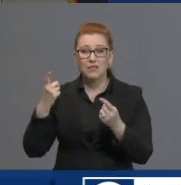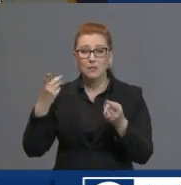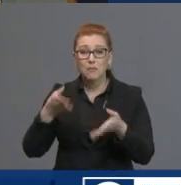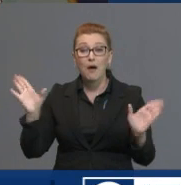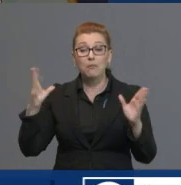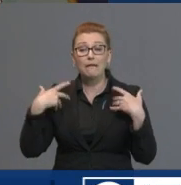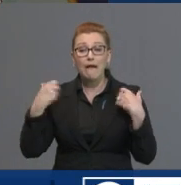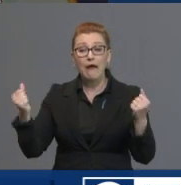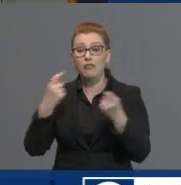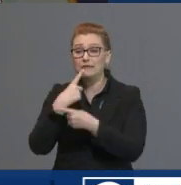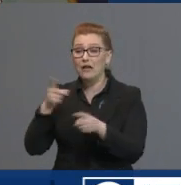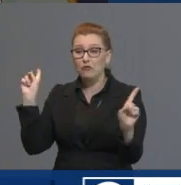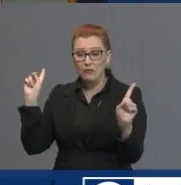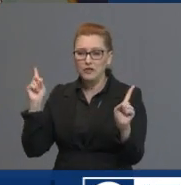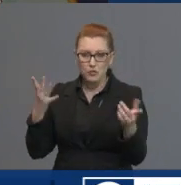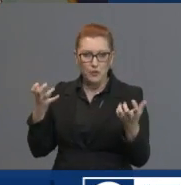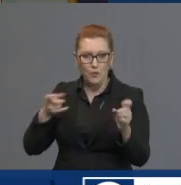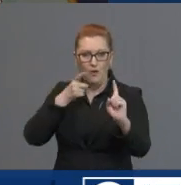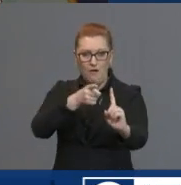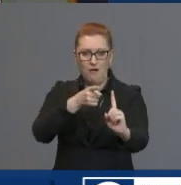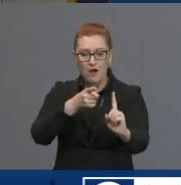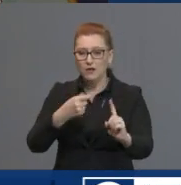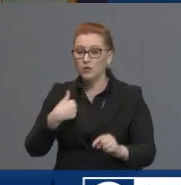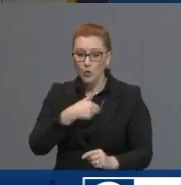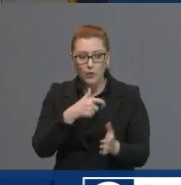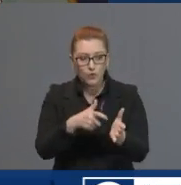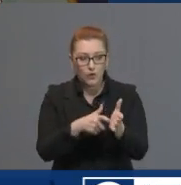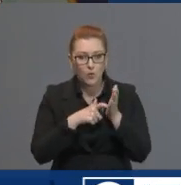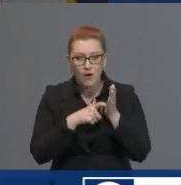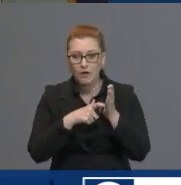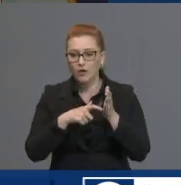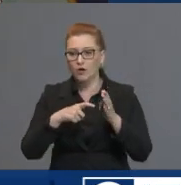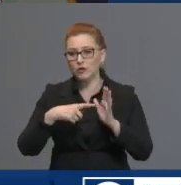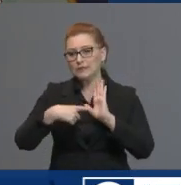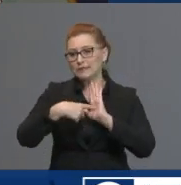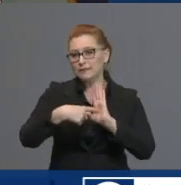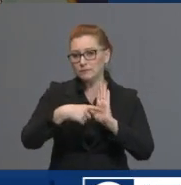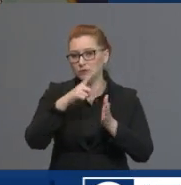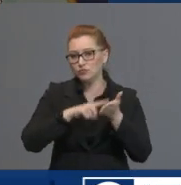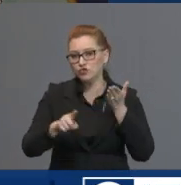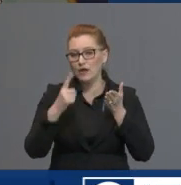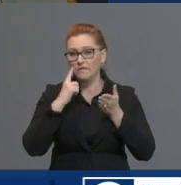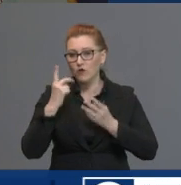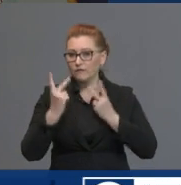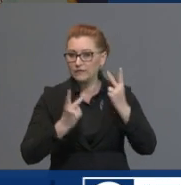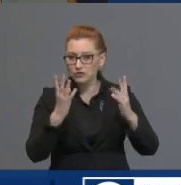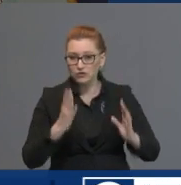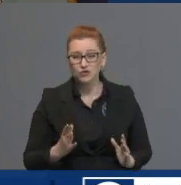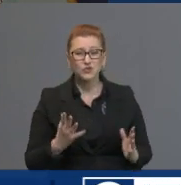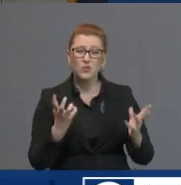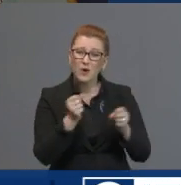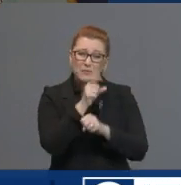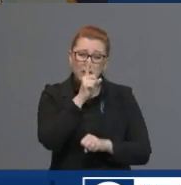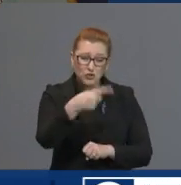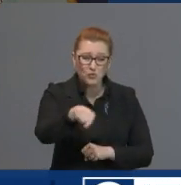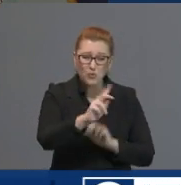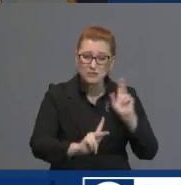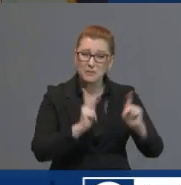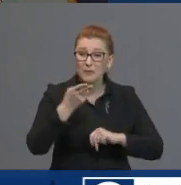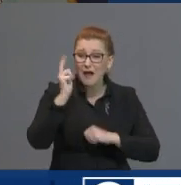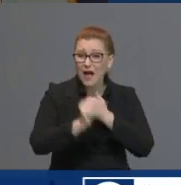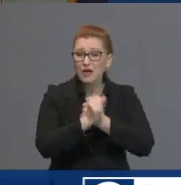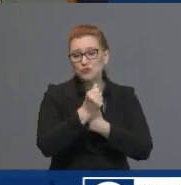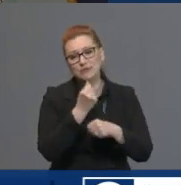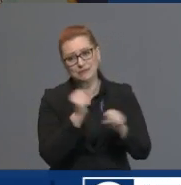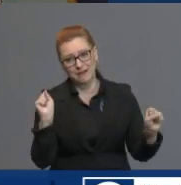health declaration. We required symptom checks for staff and visitors through that executive order because we know that we want to keep those vulnerable